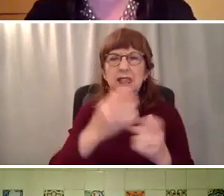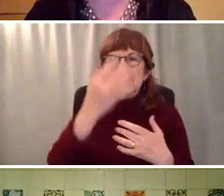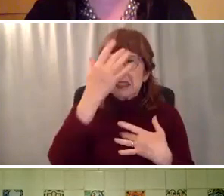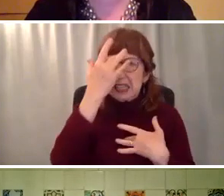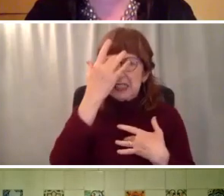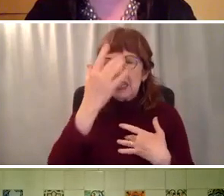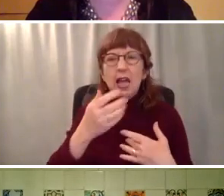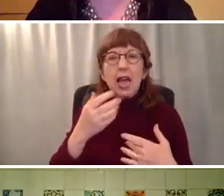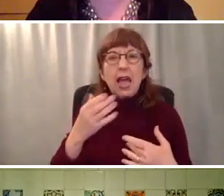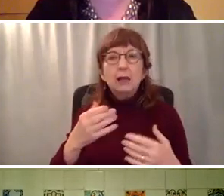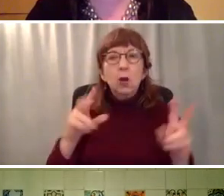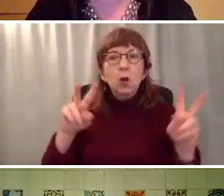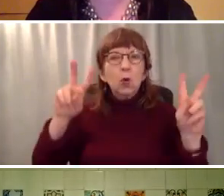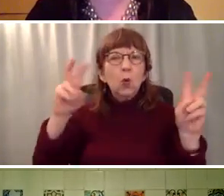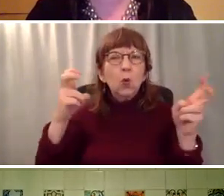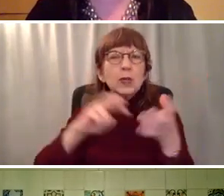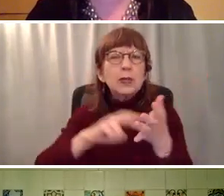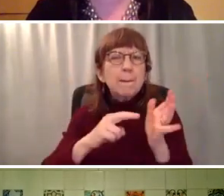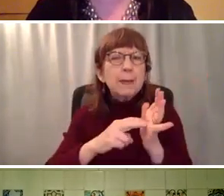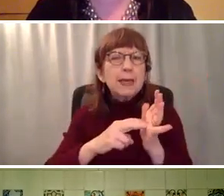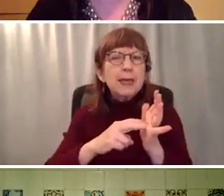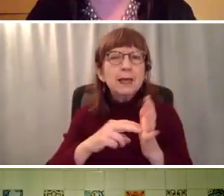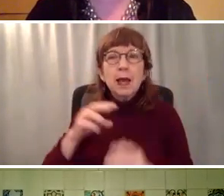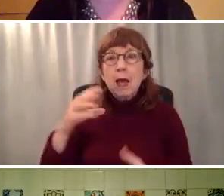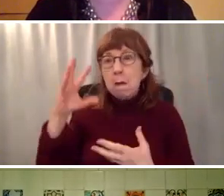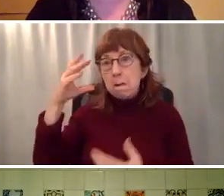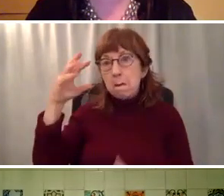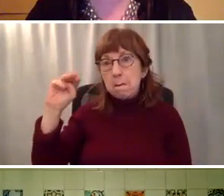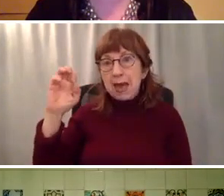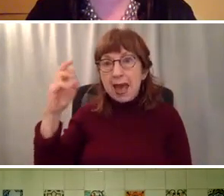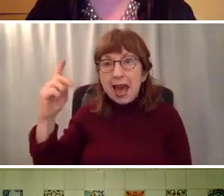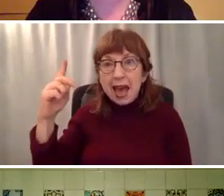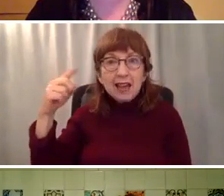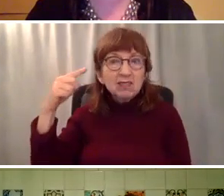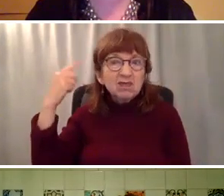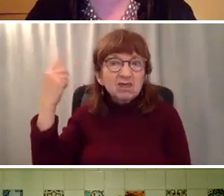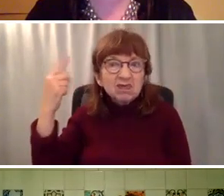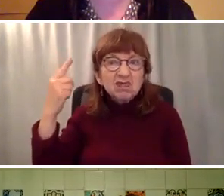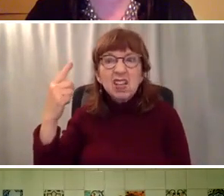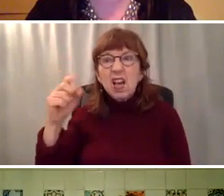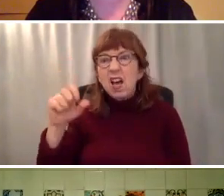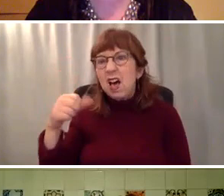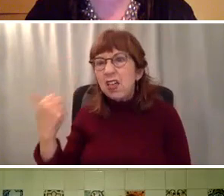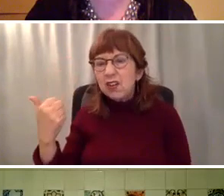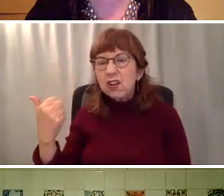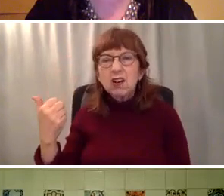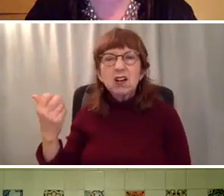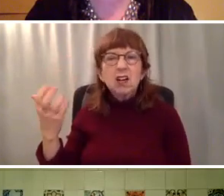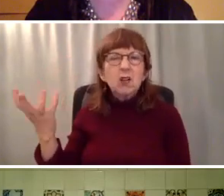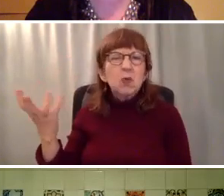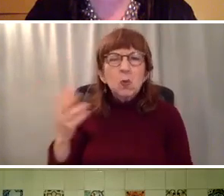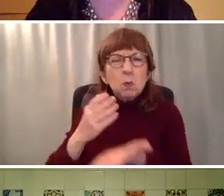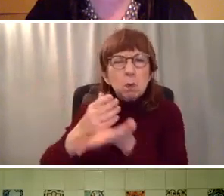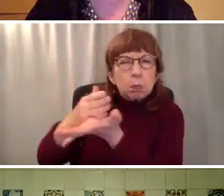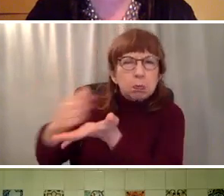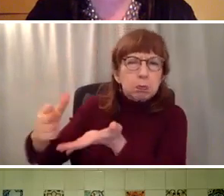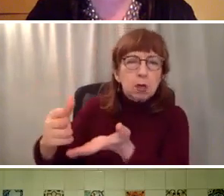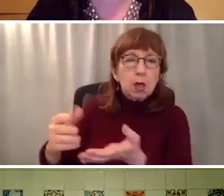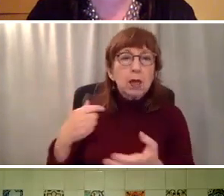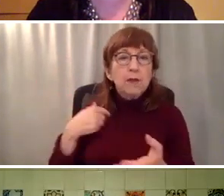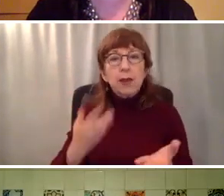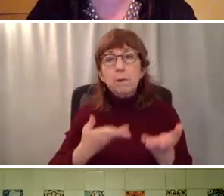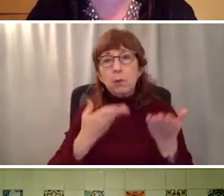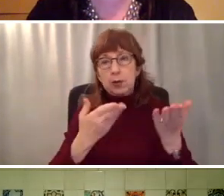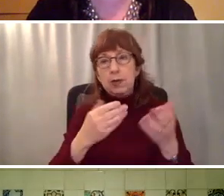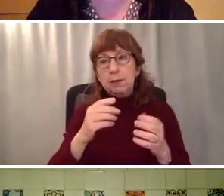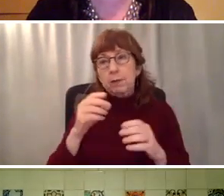be considered mad or considered othered or marginalized in different ways. And also when I bring up